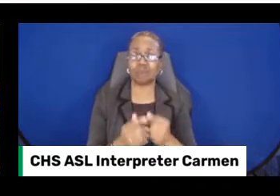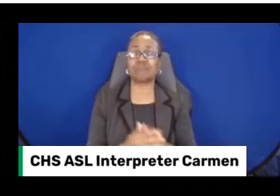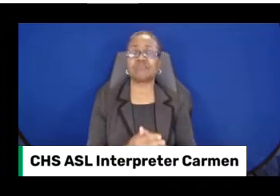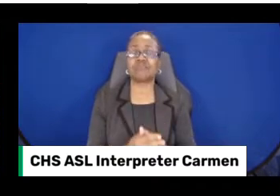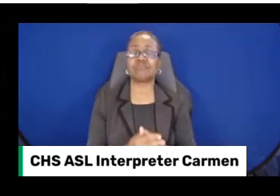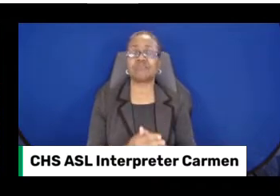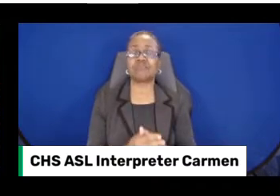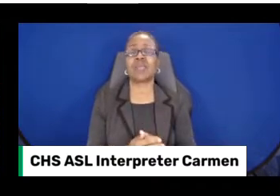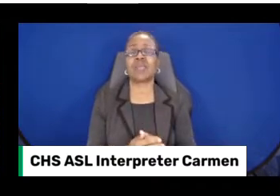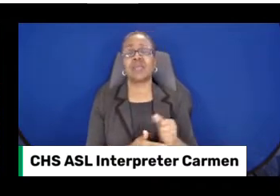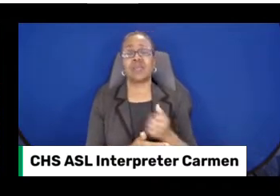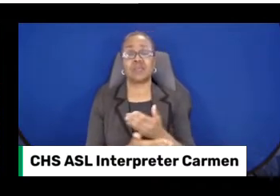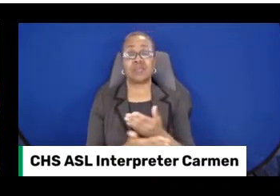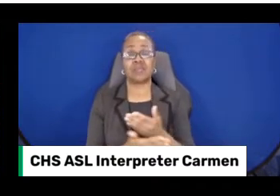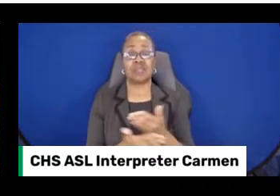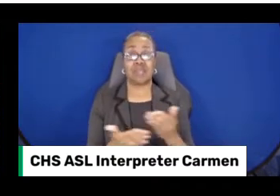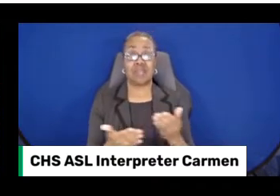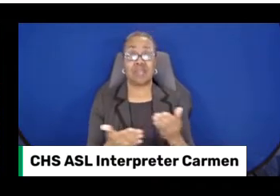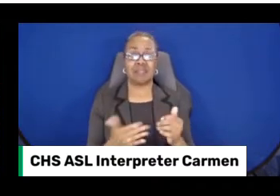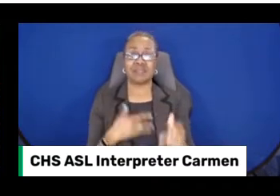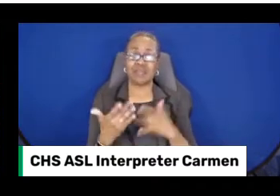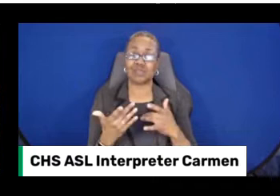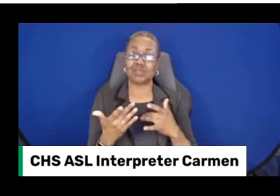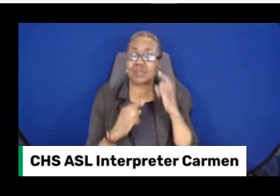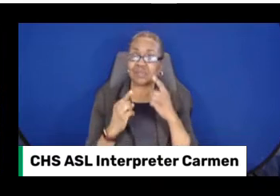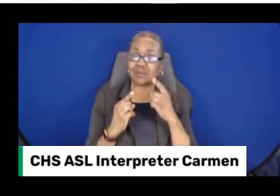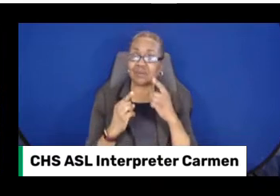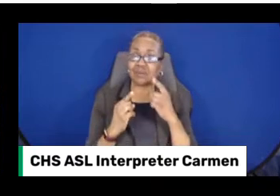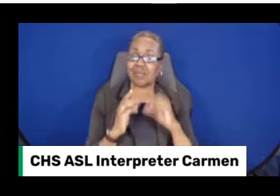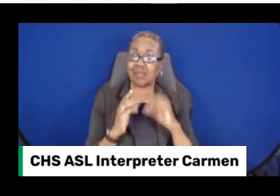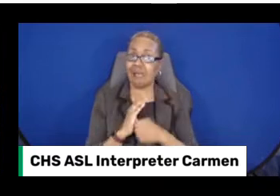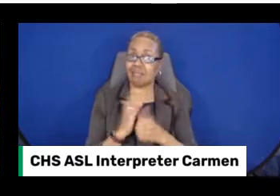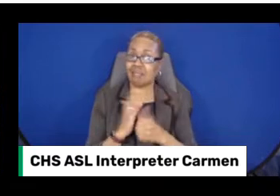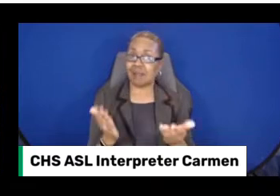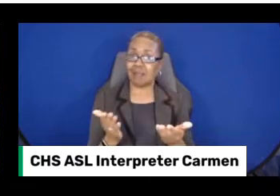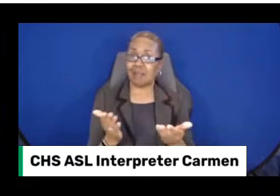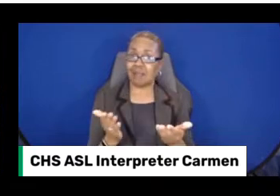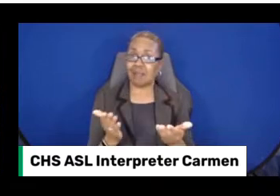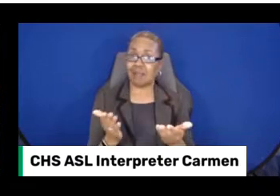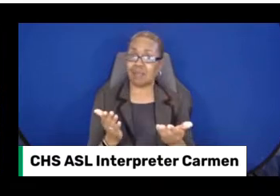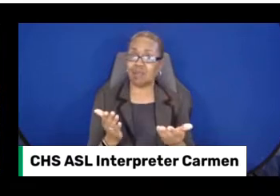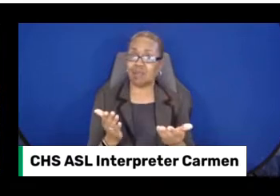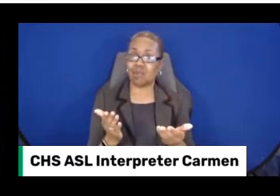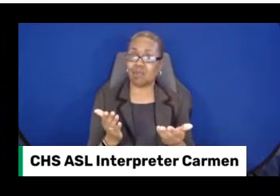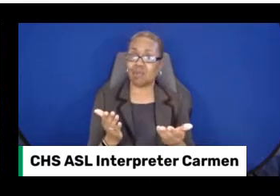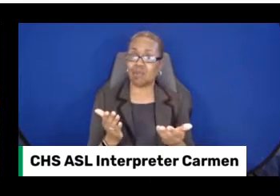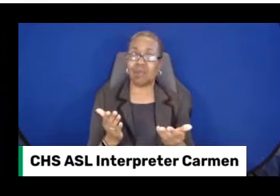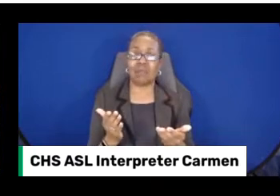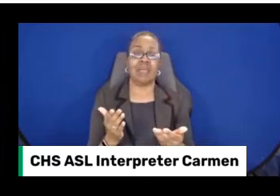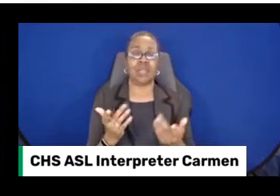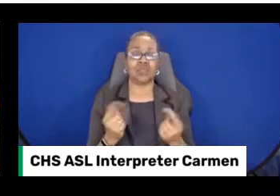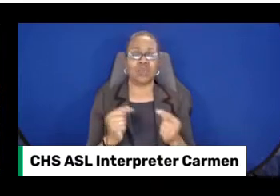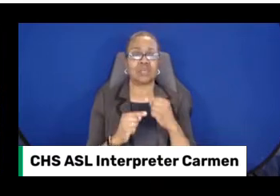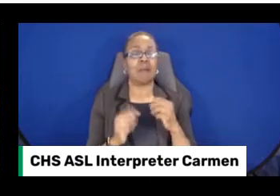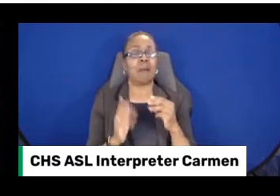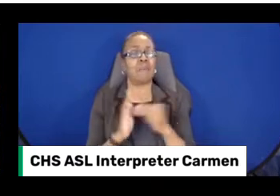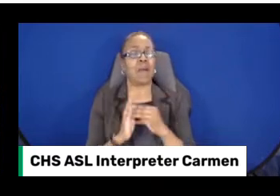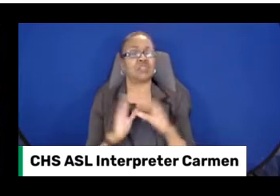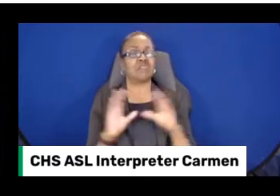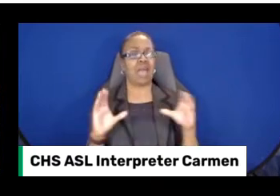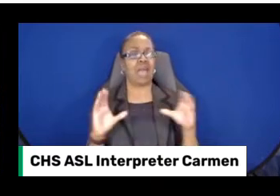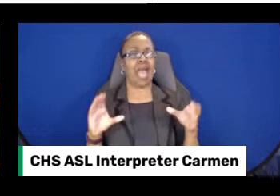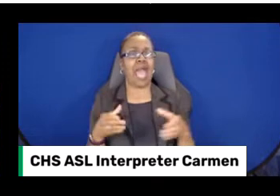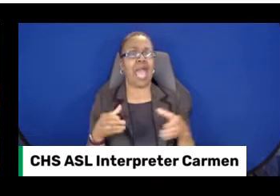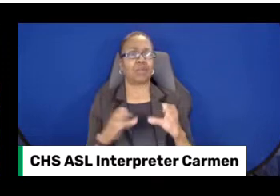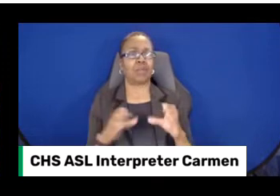is exciting to explore and highlight here is exploring models of aggregation for BIPOC growers, because we know that